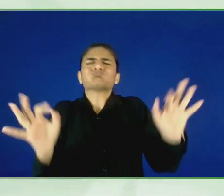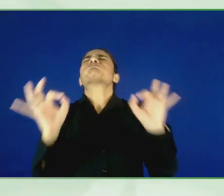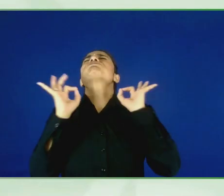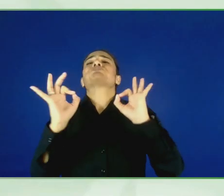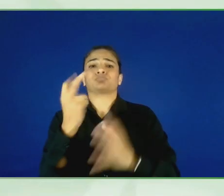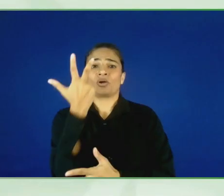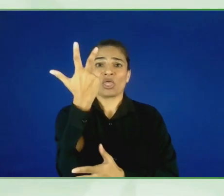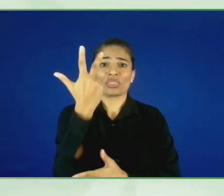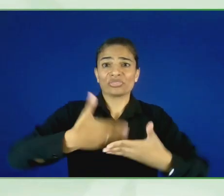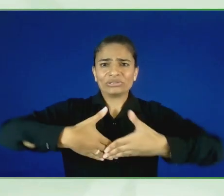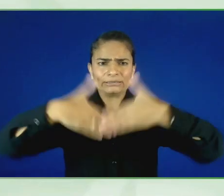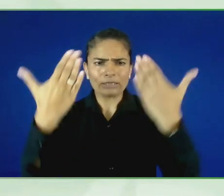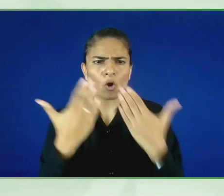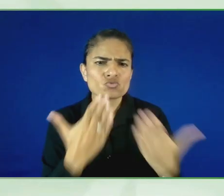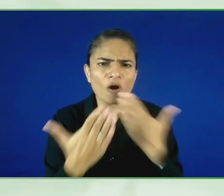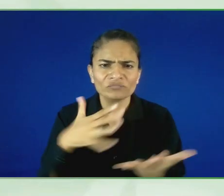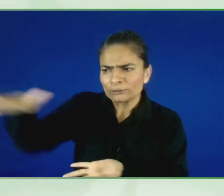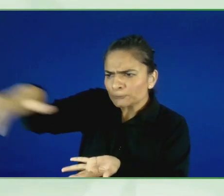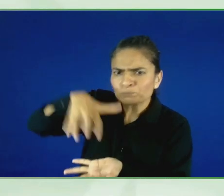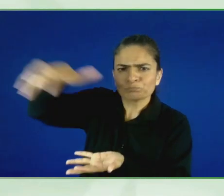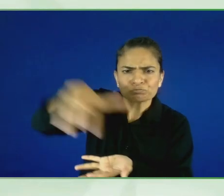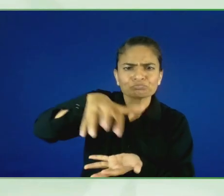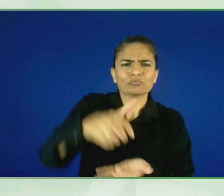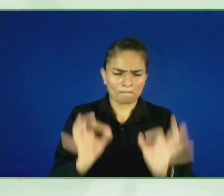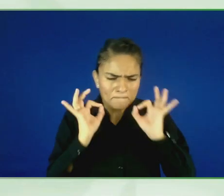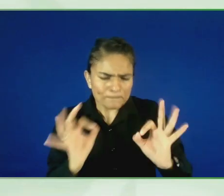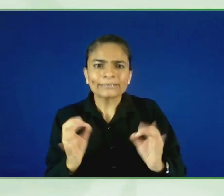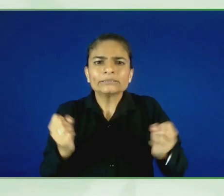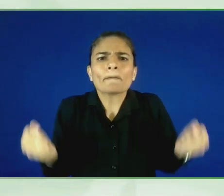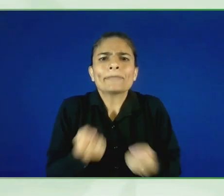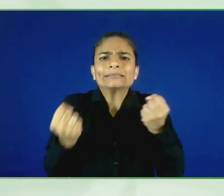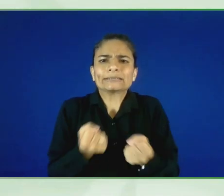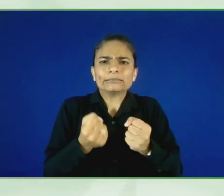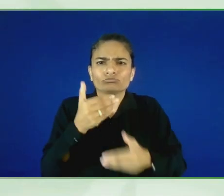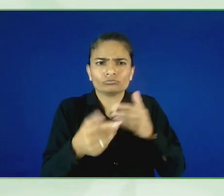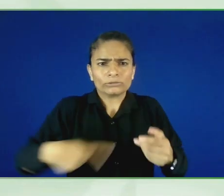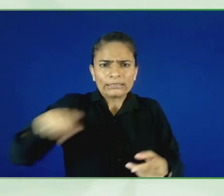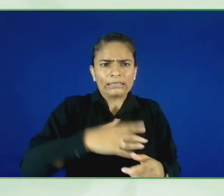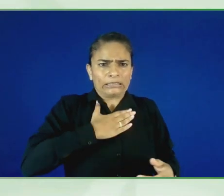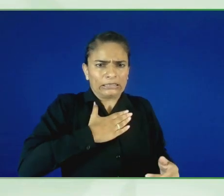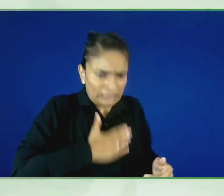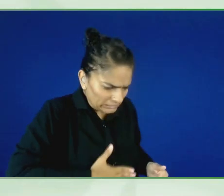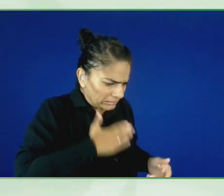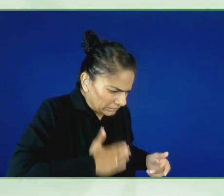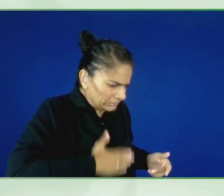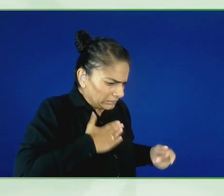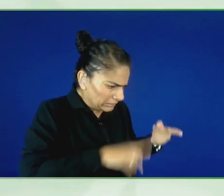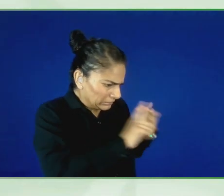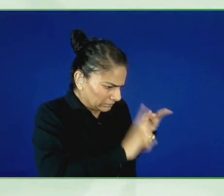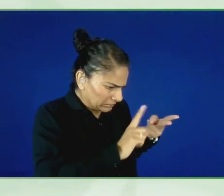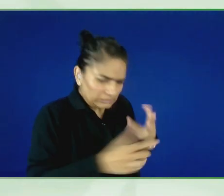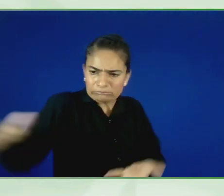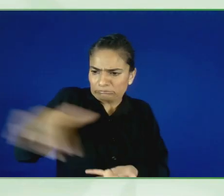of to-dos. I think best practices are clear, but really true impact